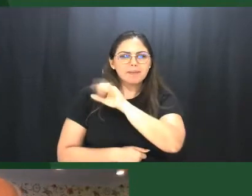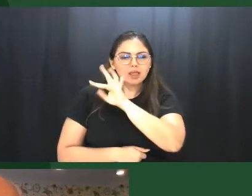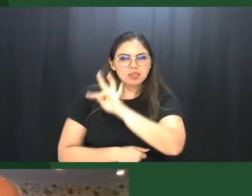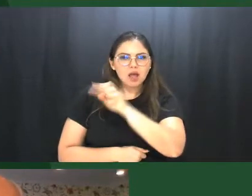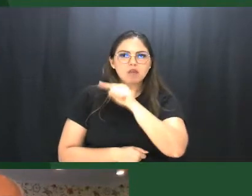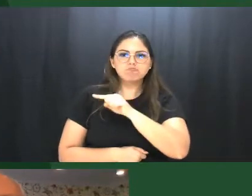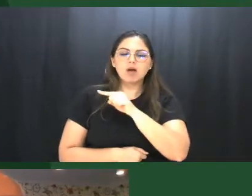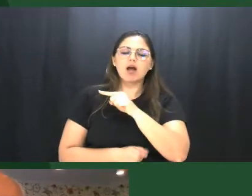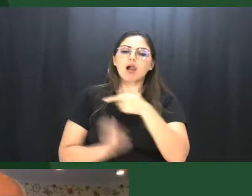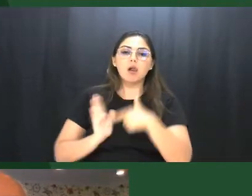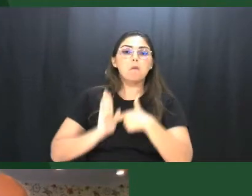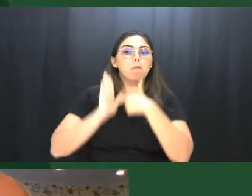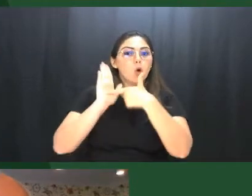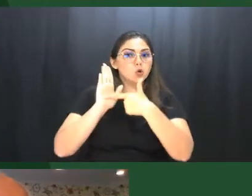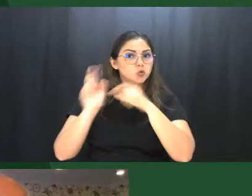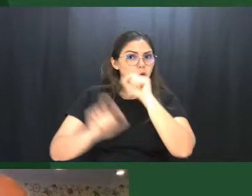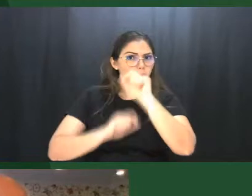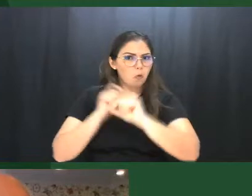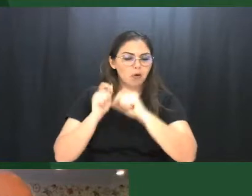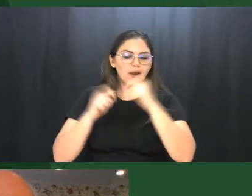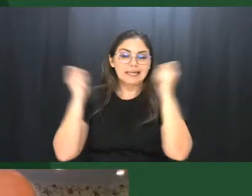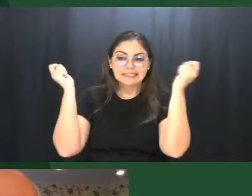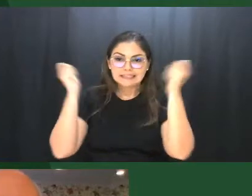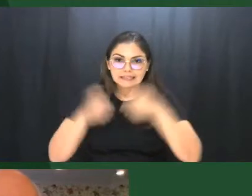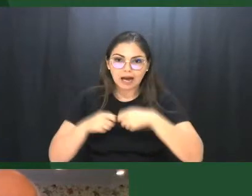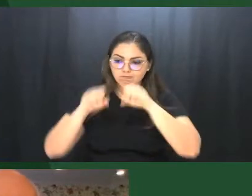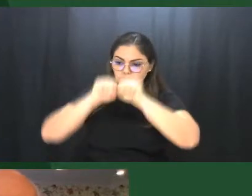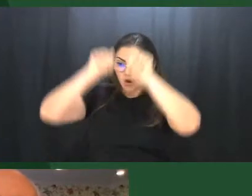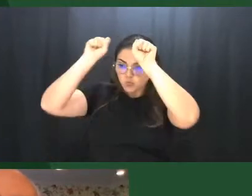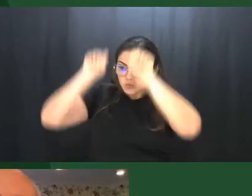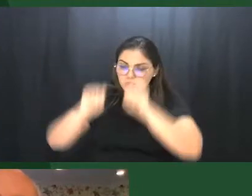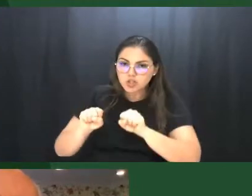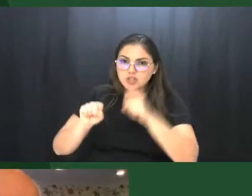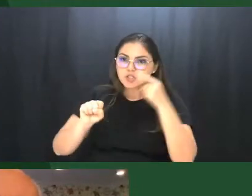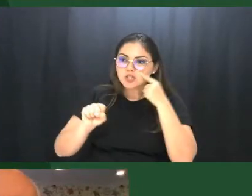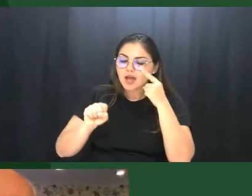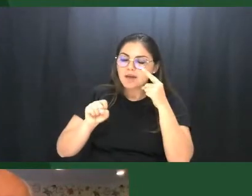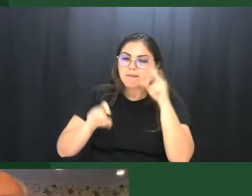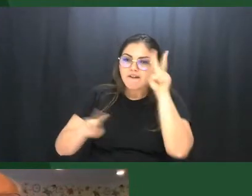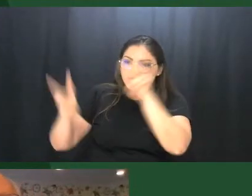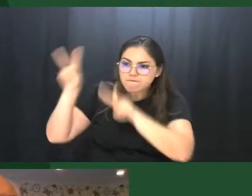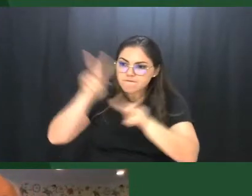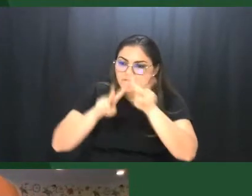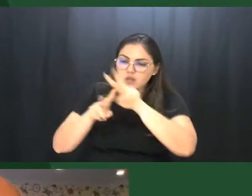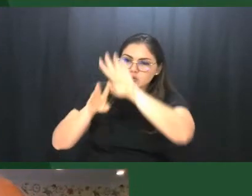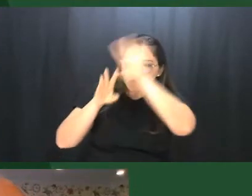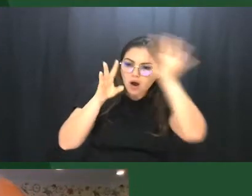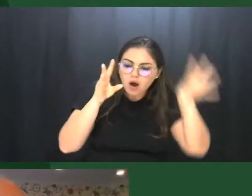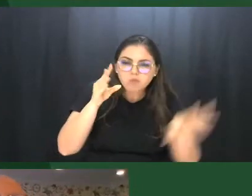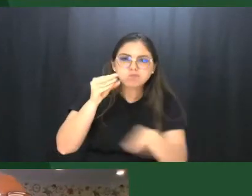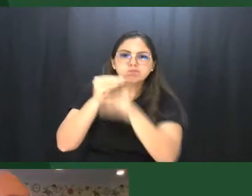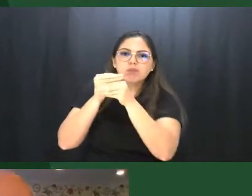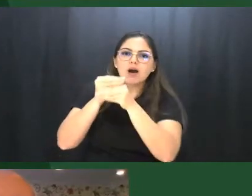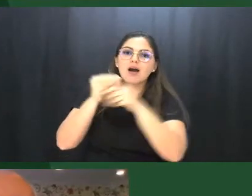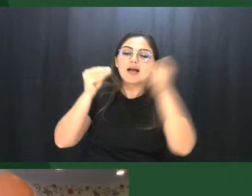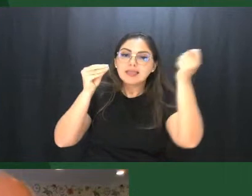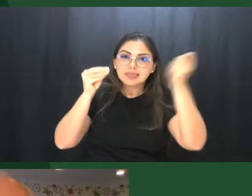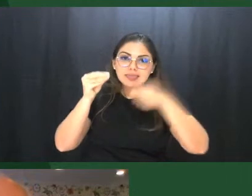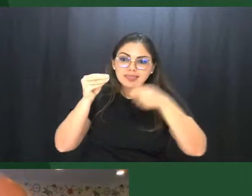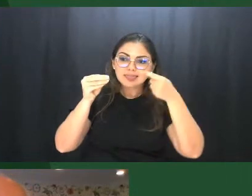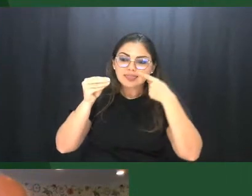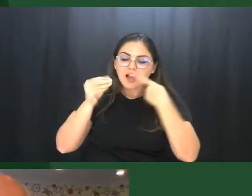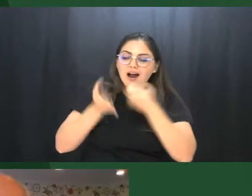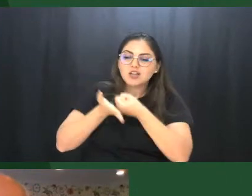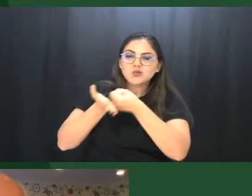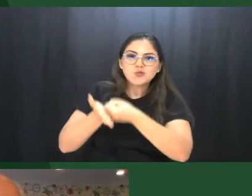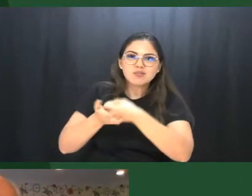it helps the machine learning programmers to better understand their own systems. Visualization is a very